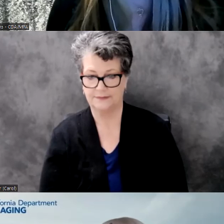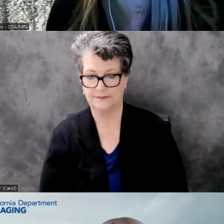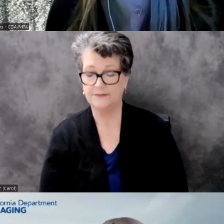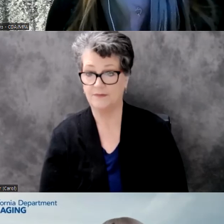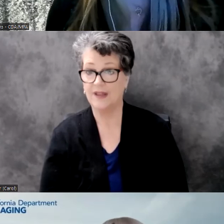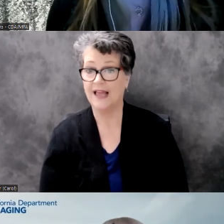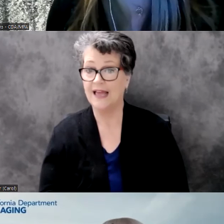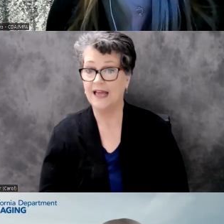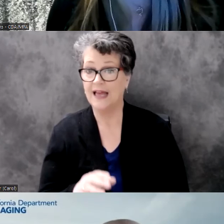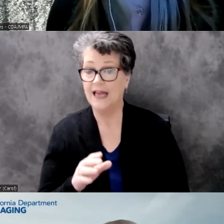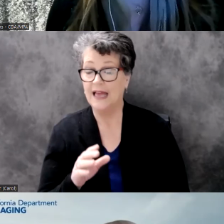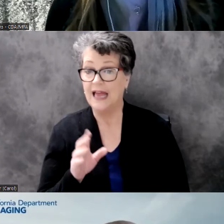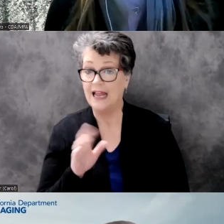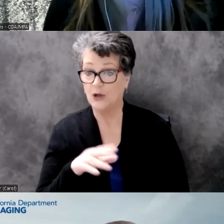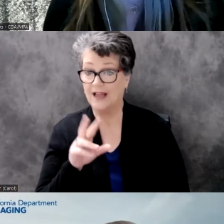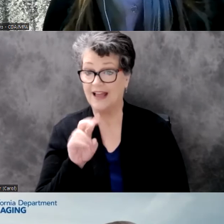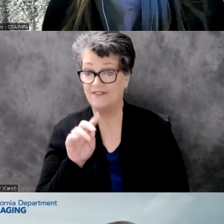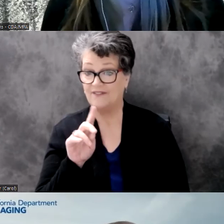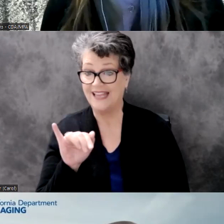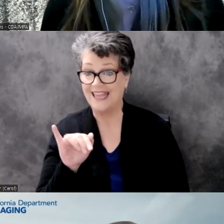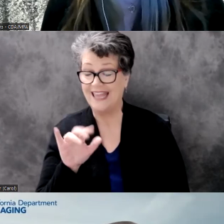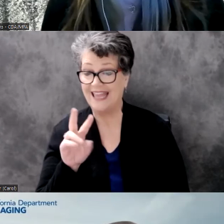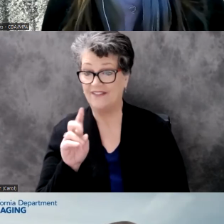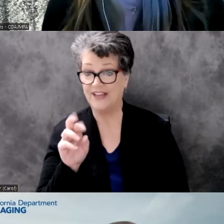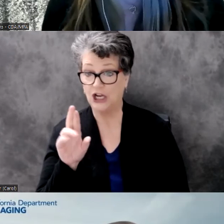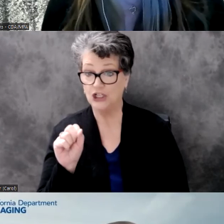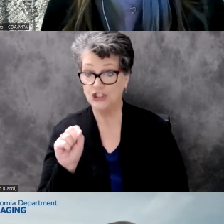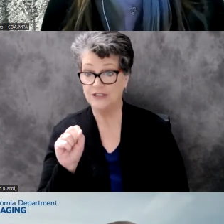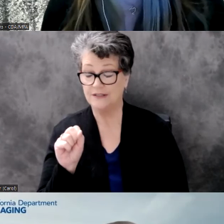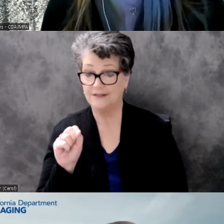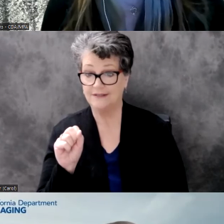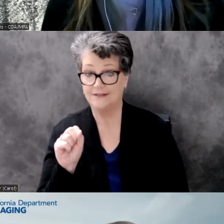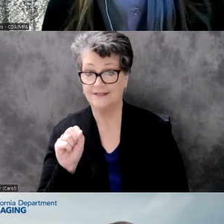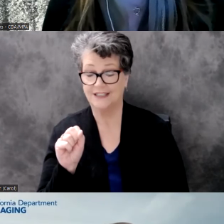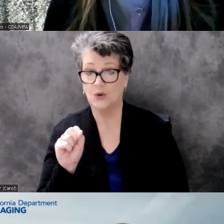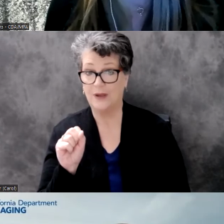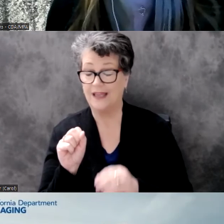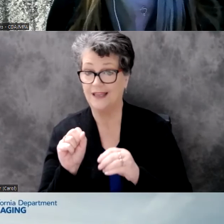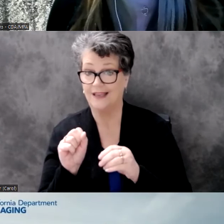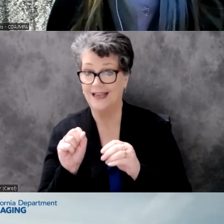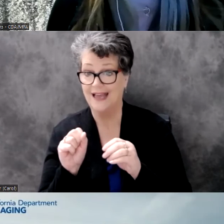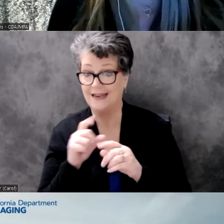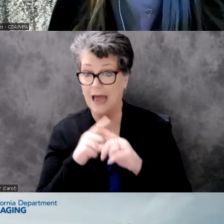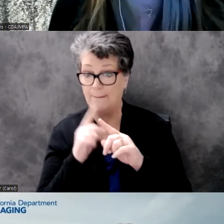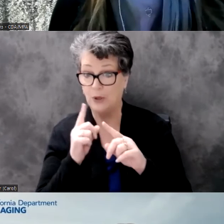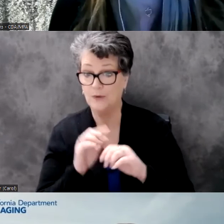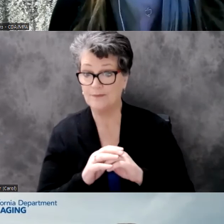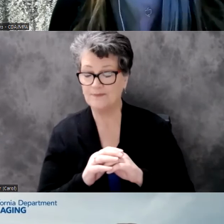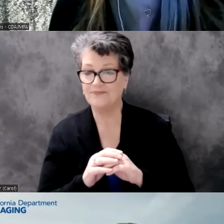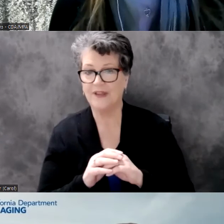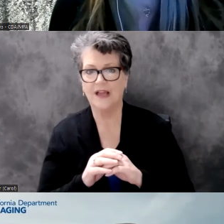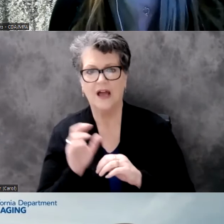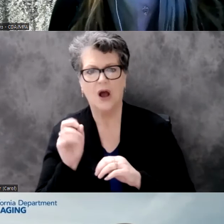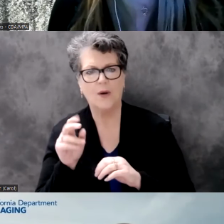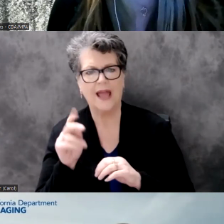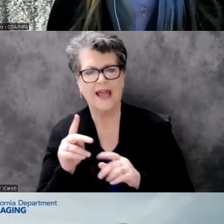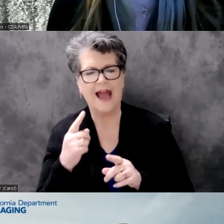And it looks like Vicki Vickers, can we unmute her line? And then we'll have Pauline in the queue. Okay, I think